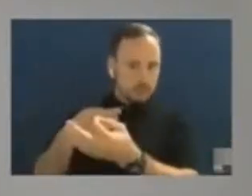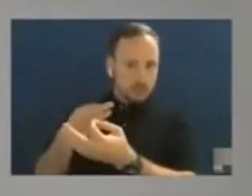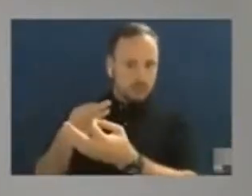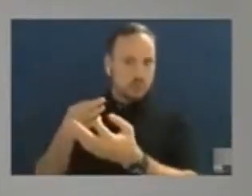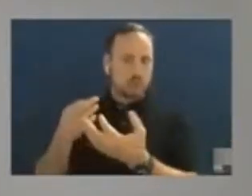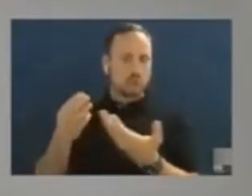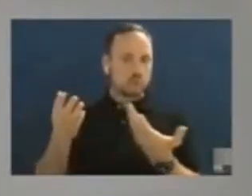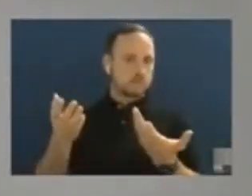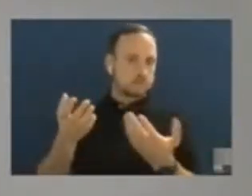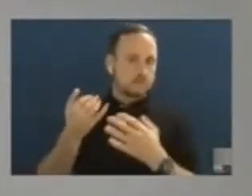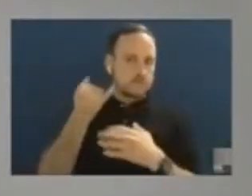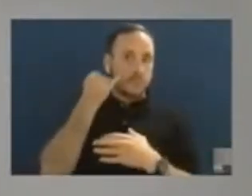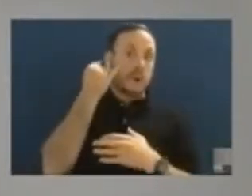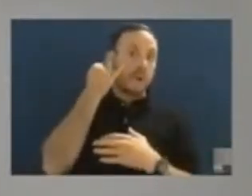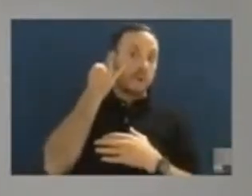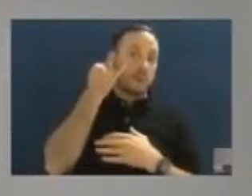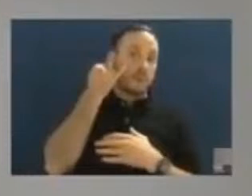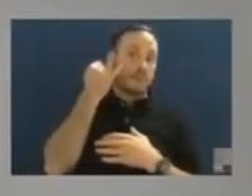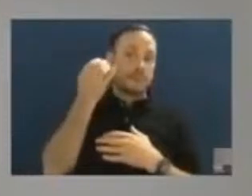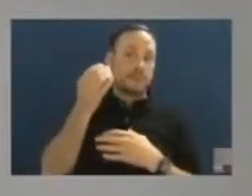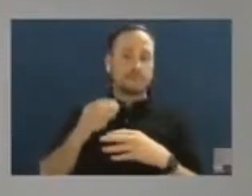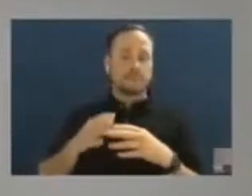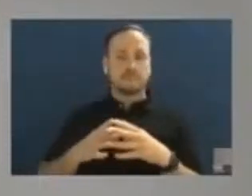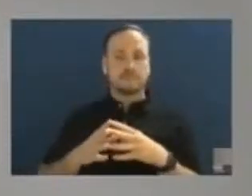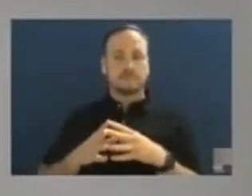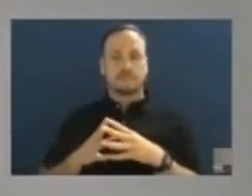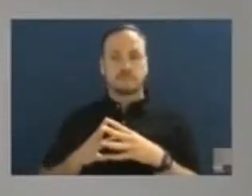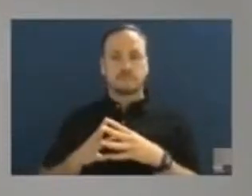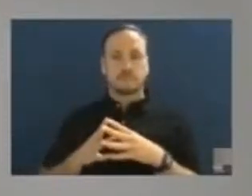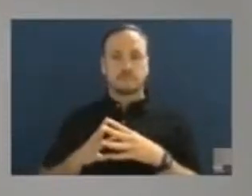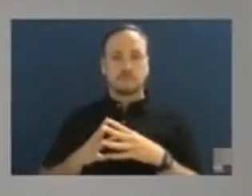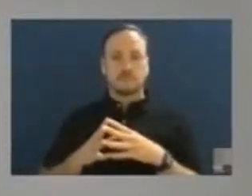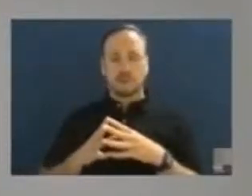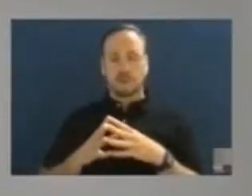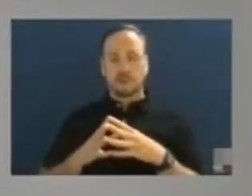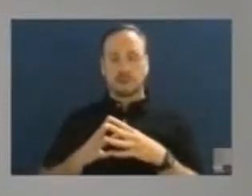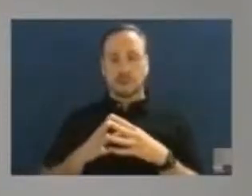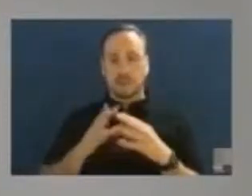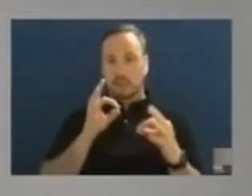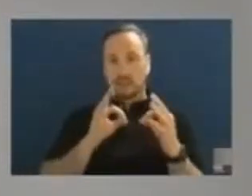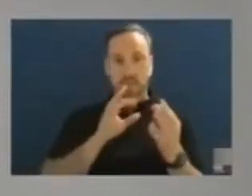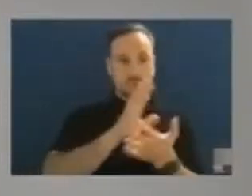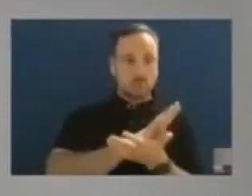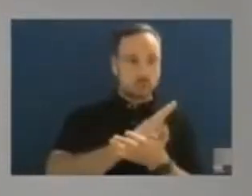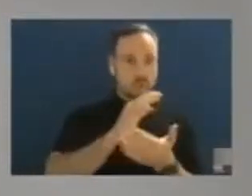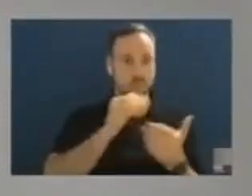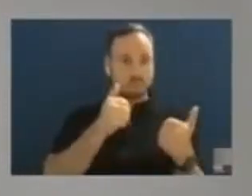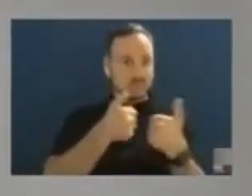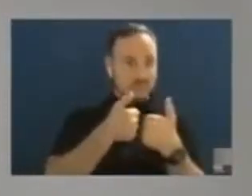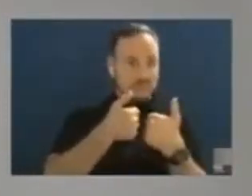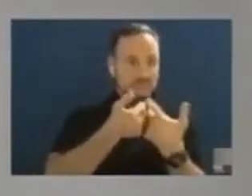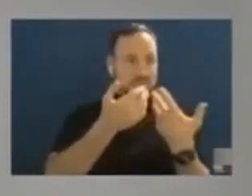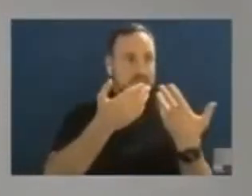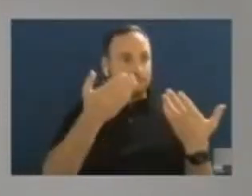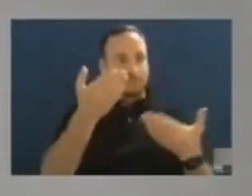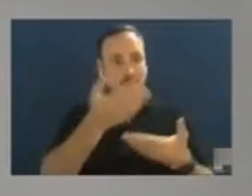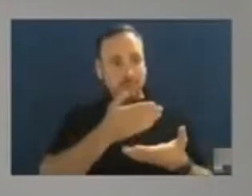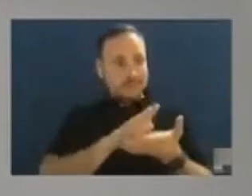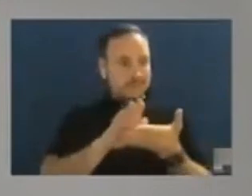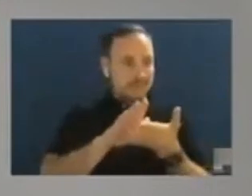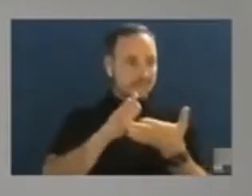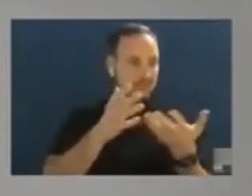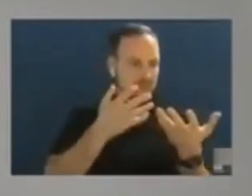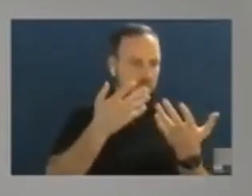if the school is really experiencing a lot of challenges, to bring some extra janitorial support into that building? Yes, ma'am. We